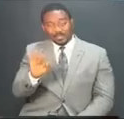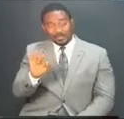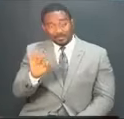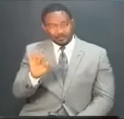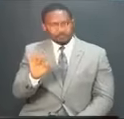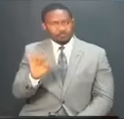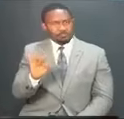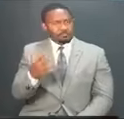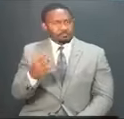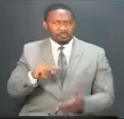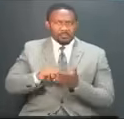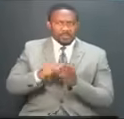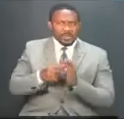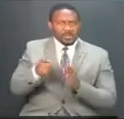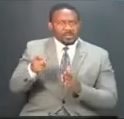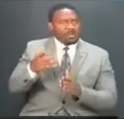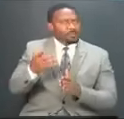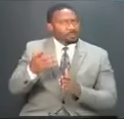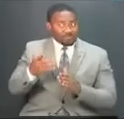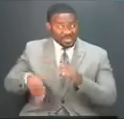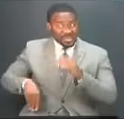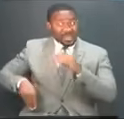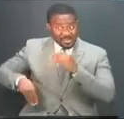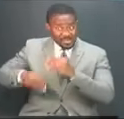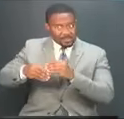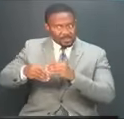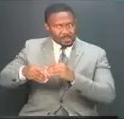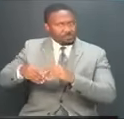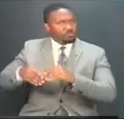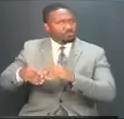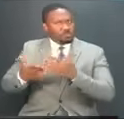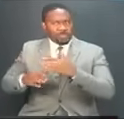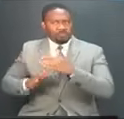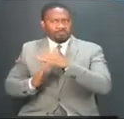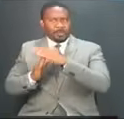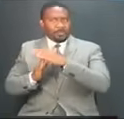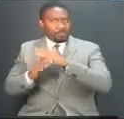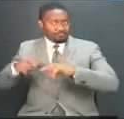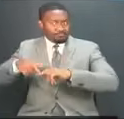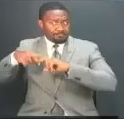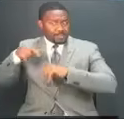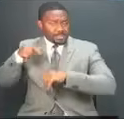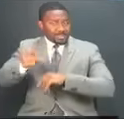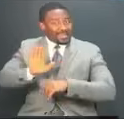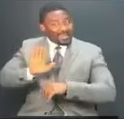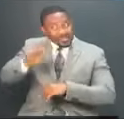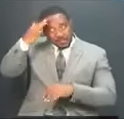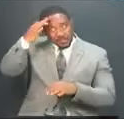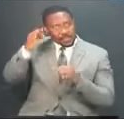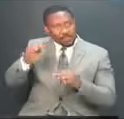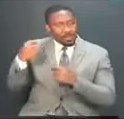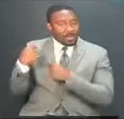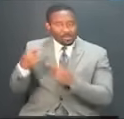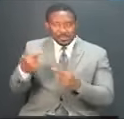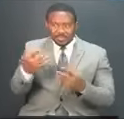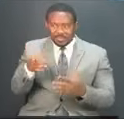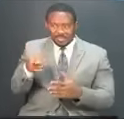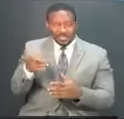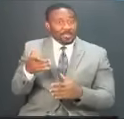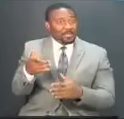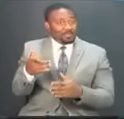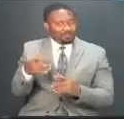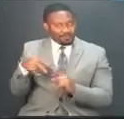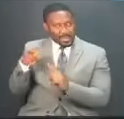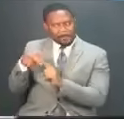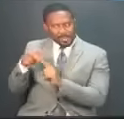may impose a further suspension on the enforcement of the judgment until the application is